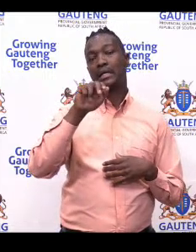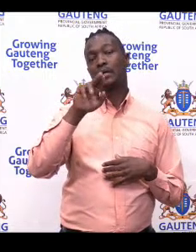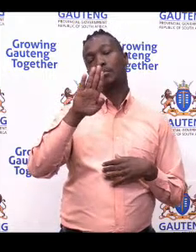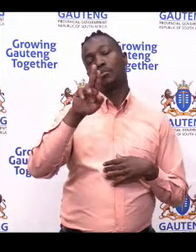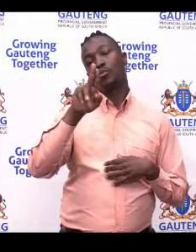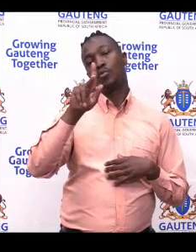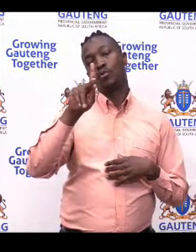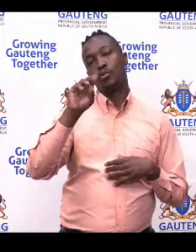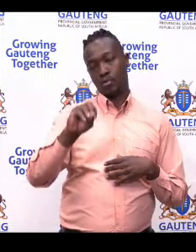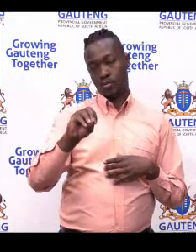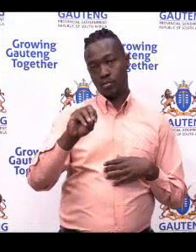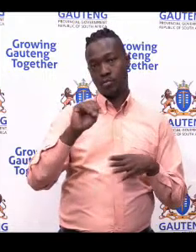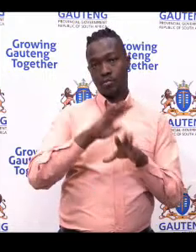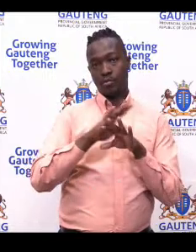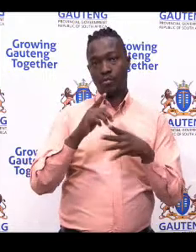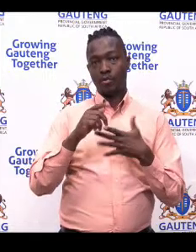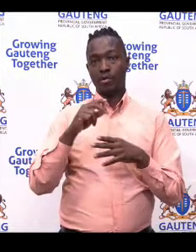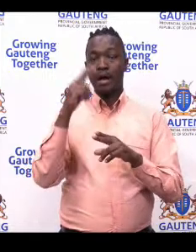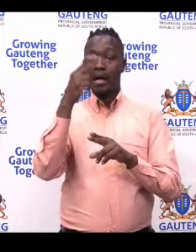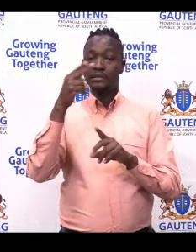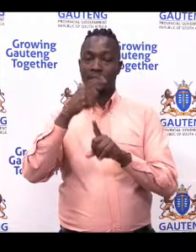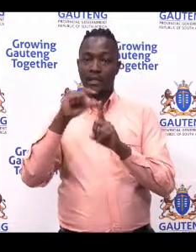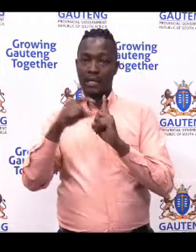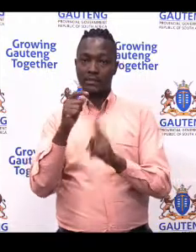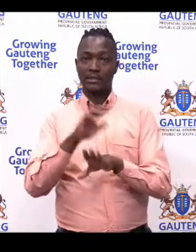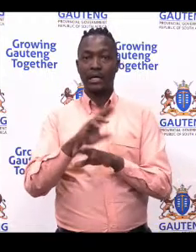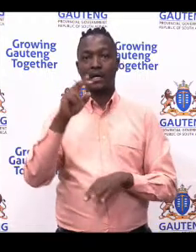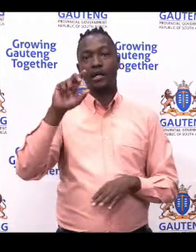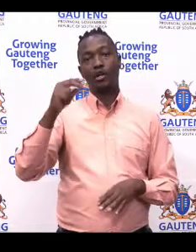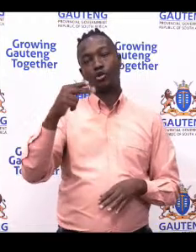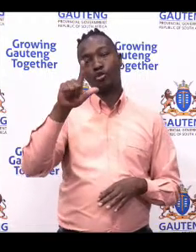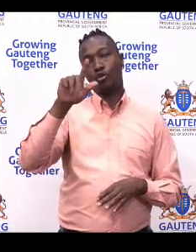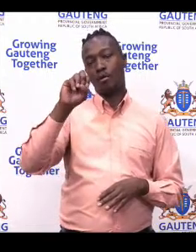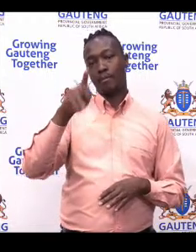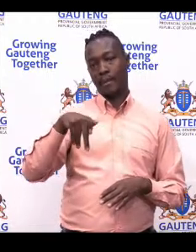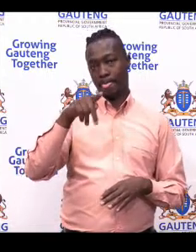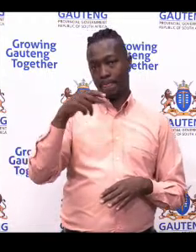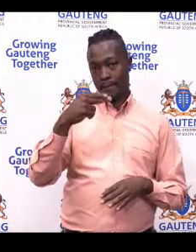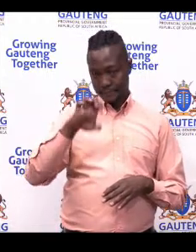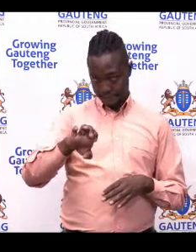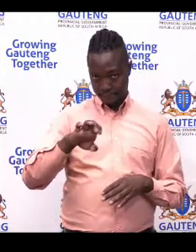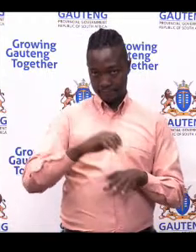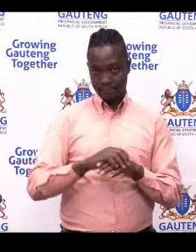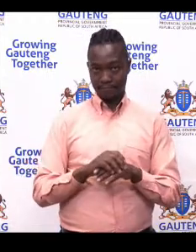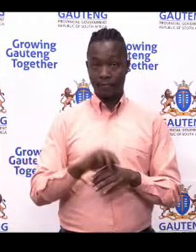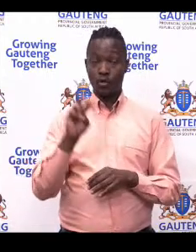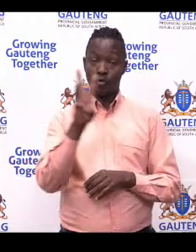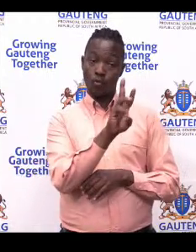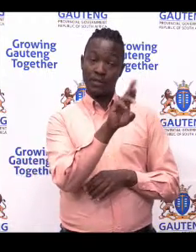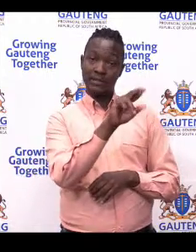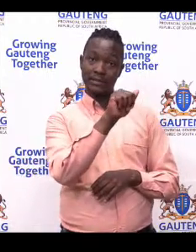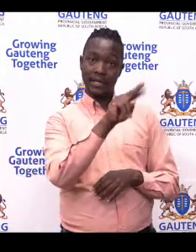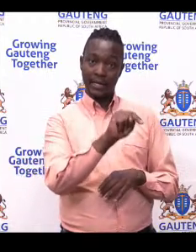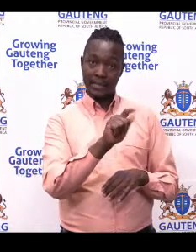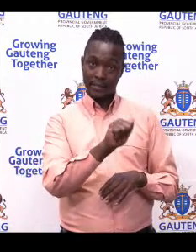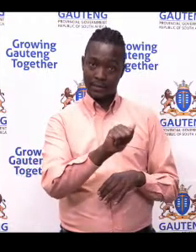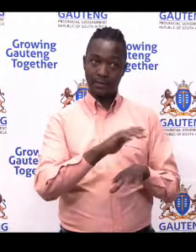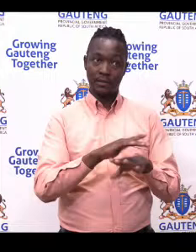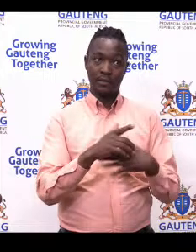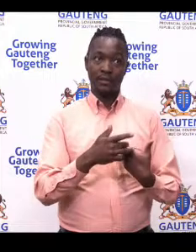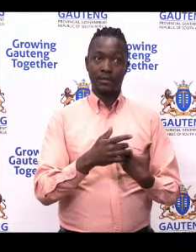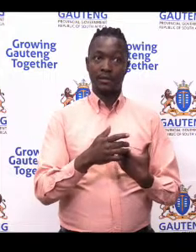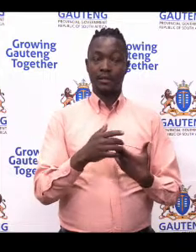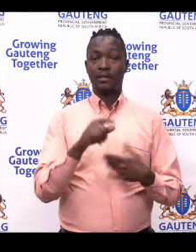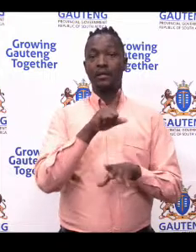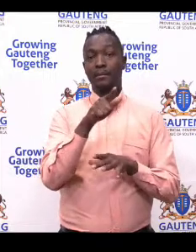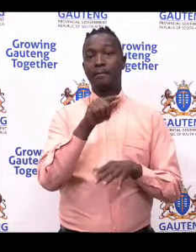and Arts and Culture and Recreation, Ms. Klope. In West Rand, it will be Mr. Figiles Majola, who's